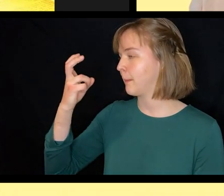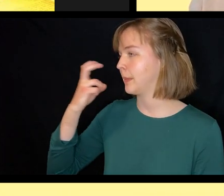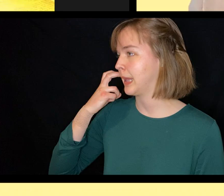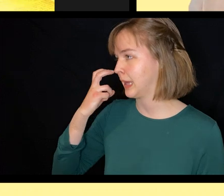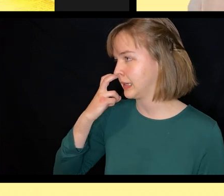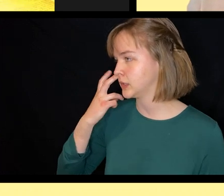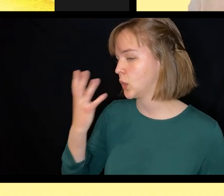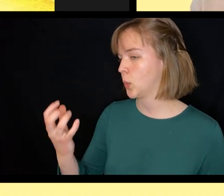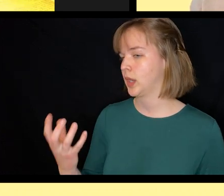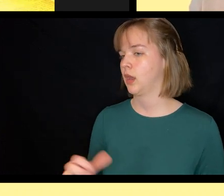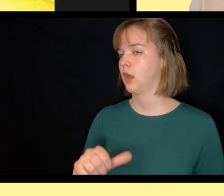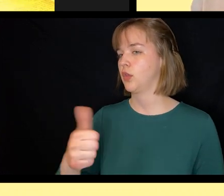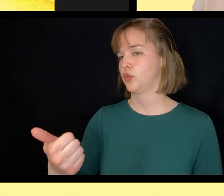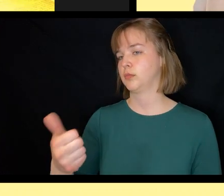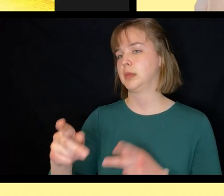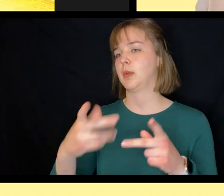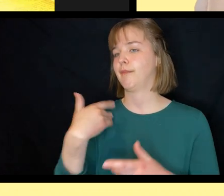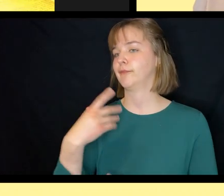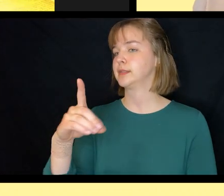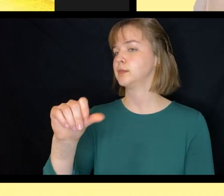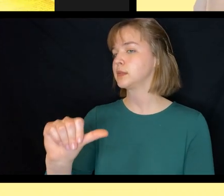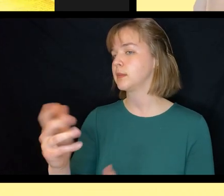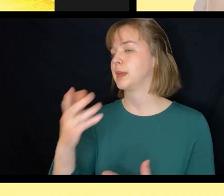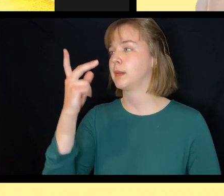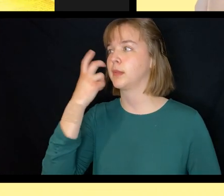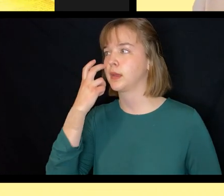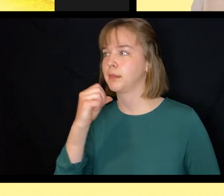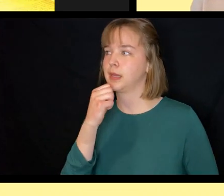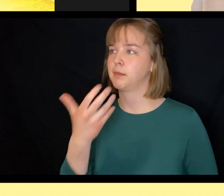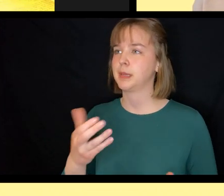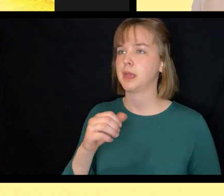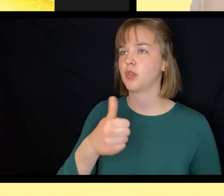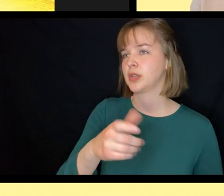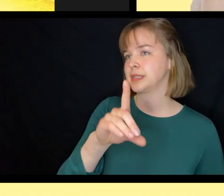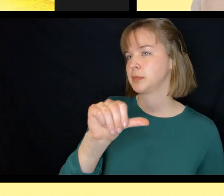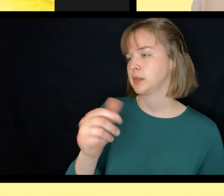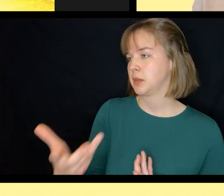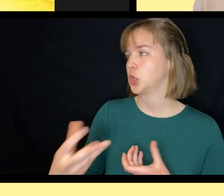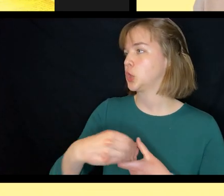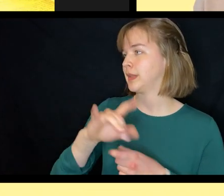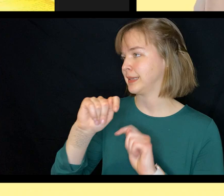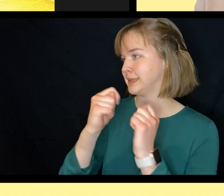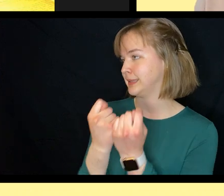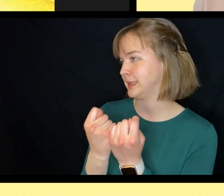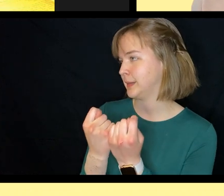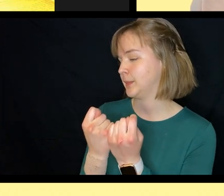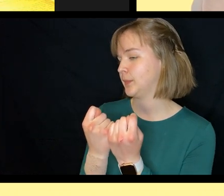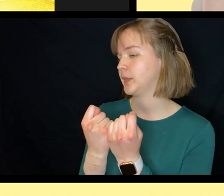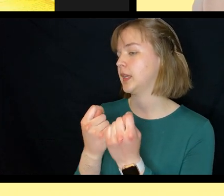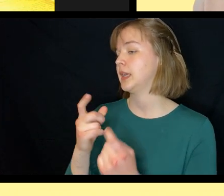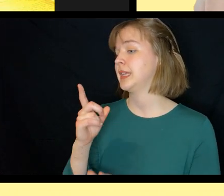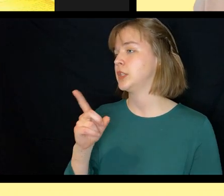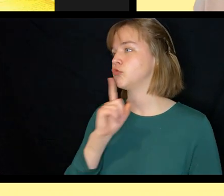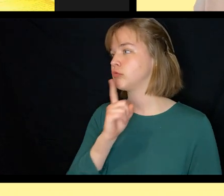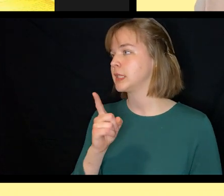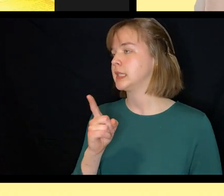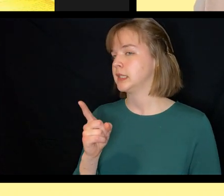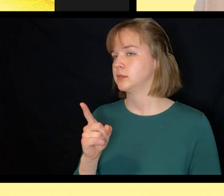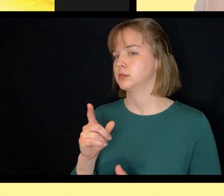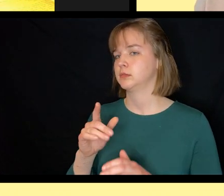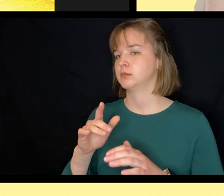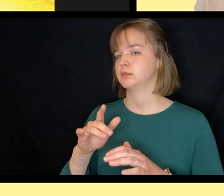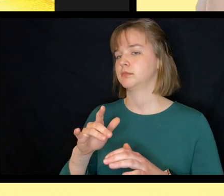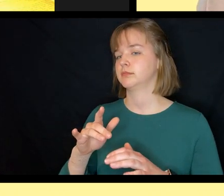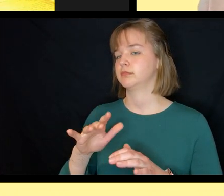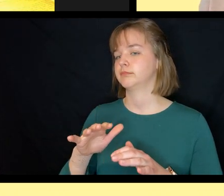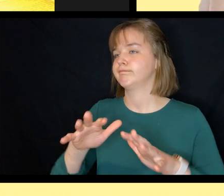of condition, disability, whatever it may be. And he's grown Australian blind sport